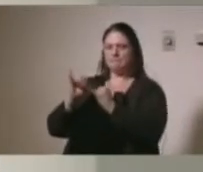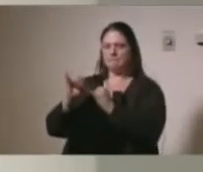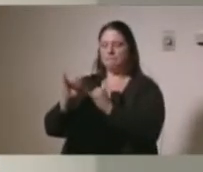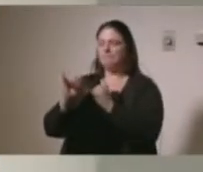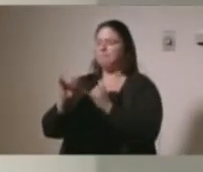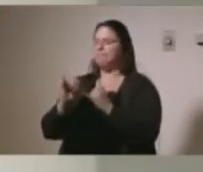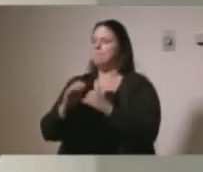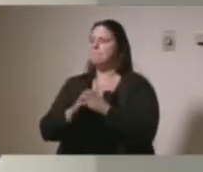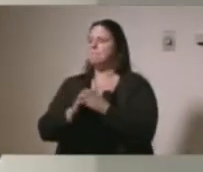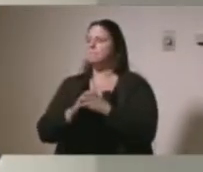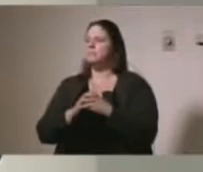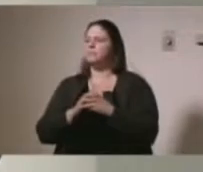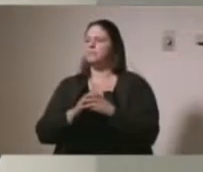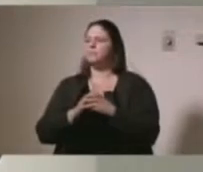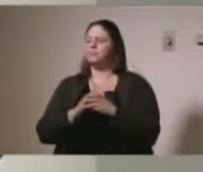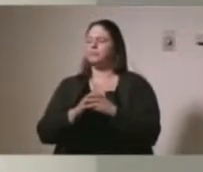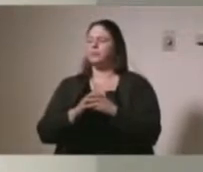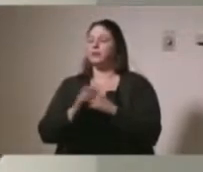firstly,